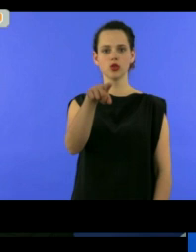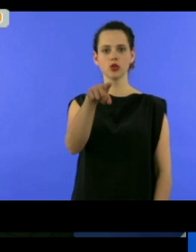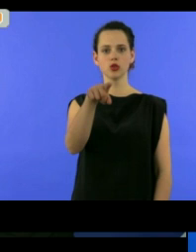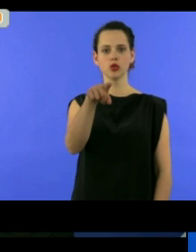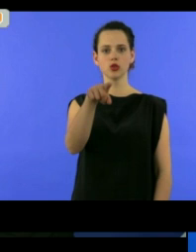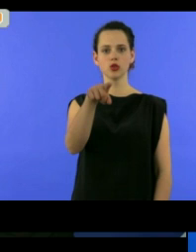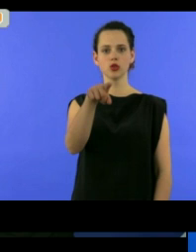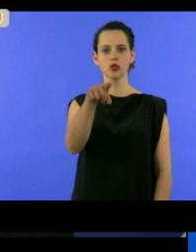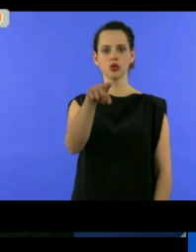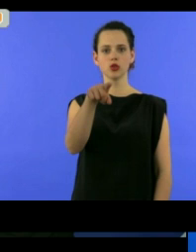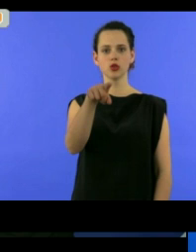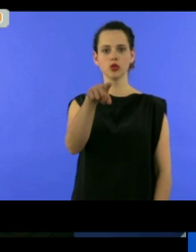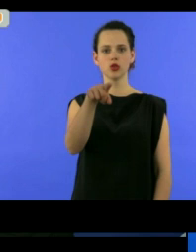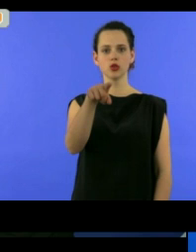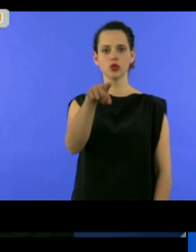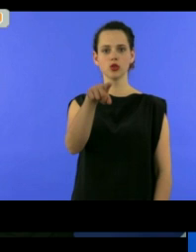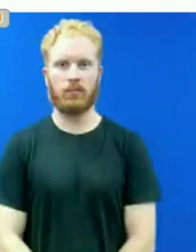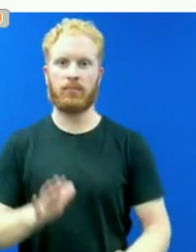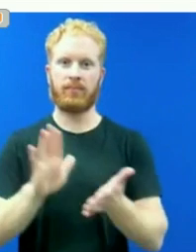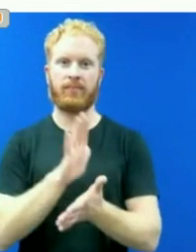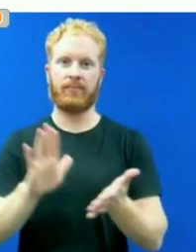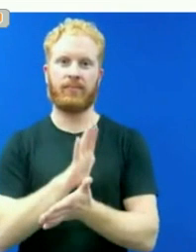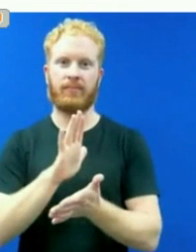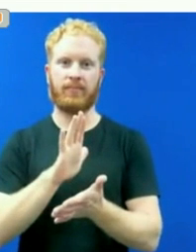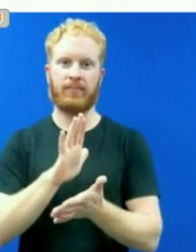Now we should be in good shape. Let's see.